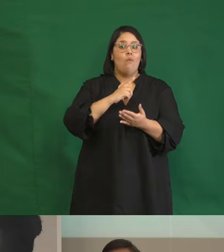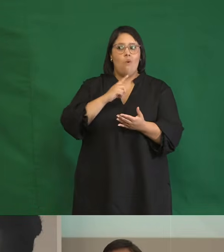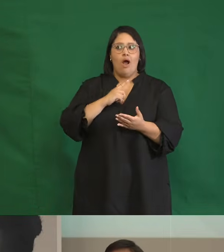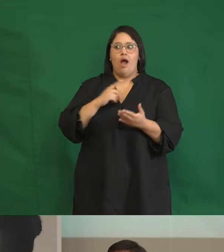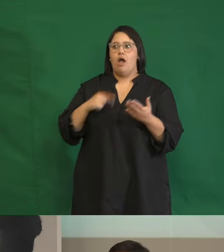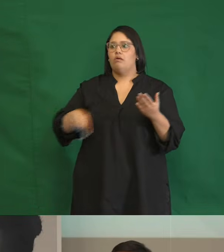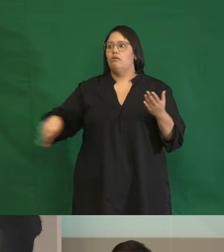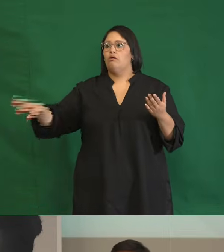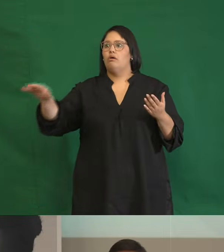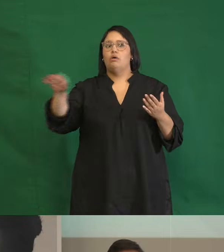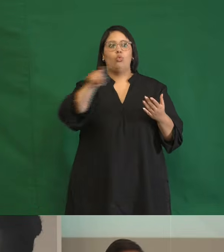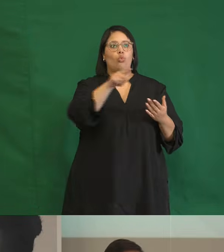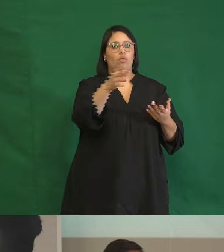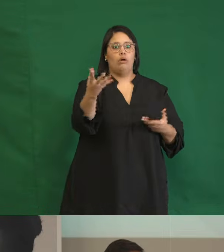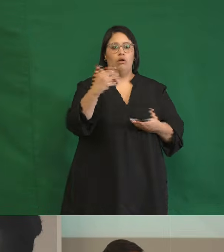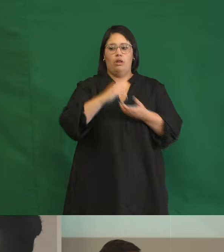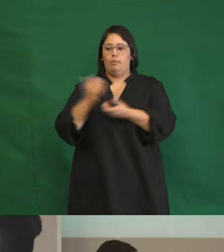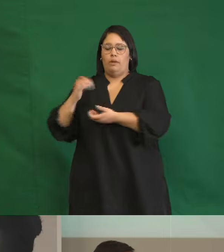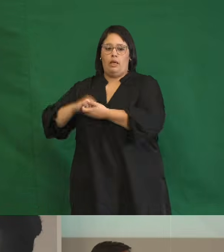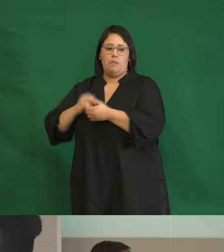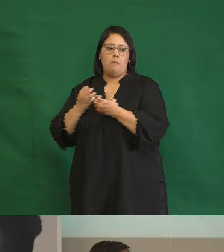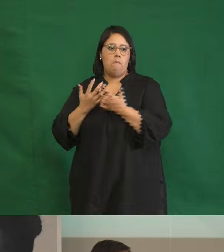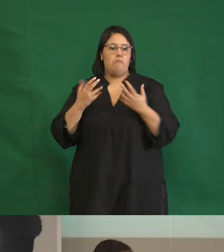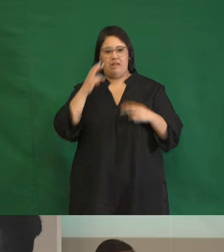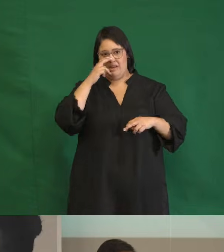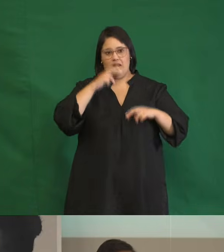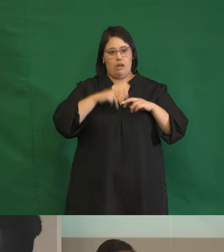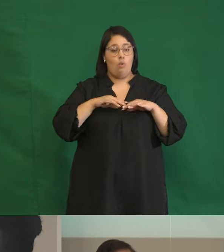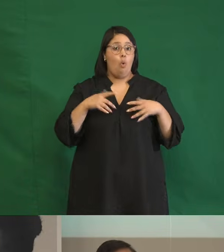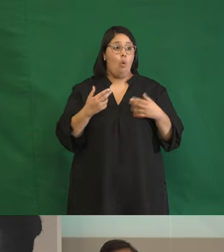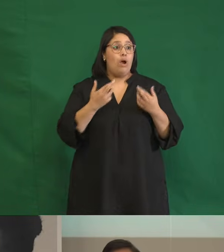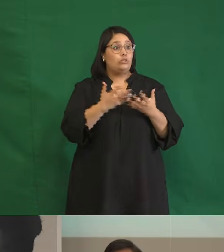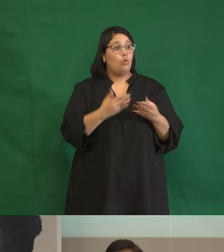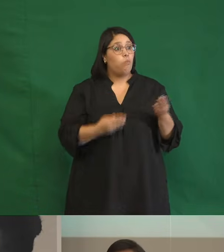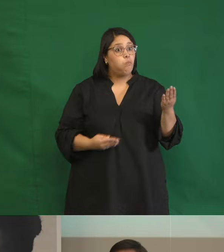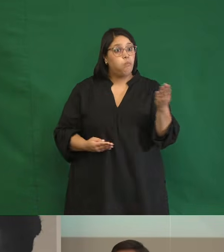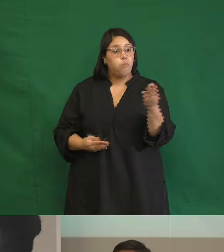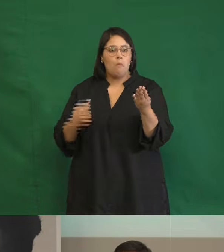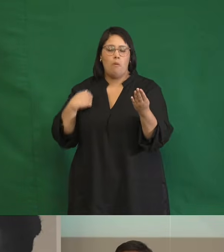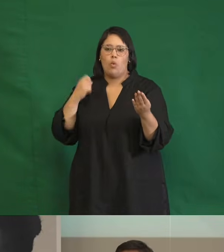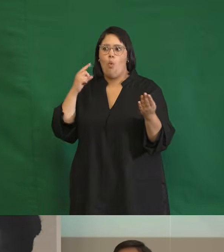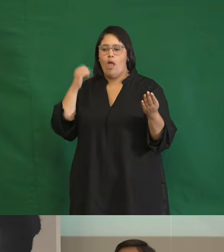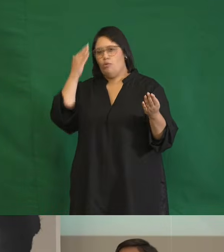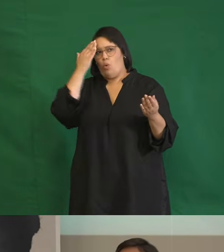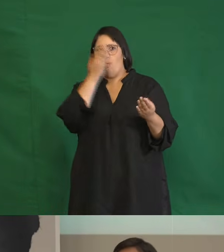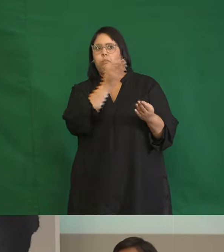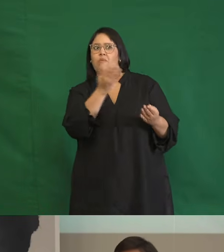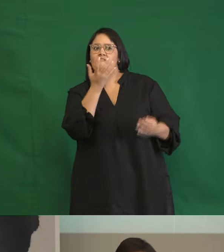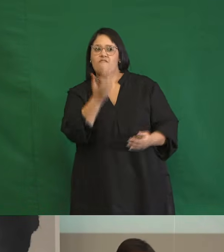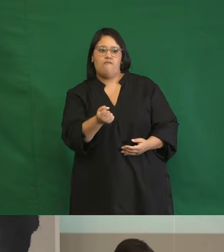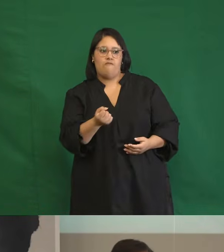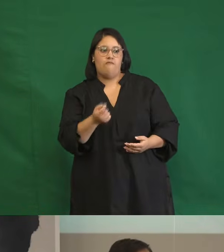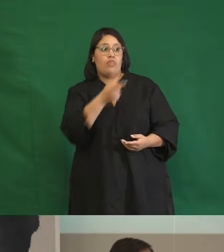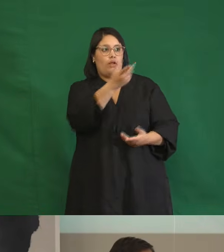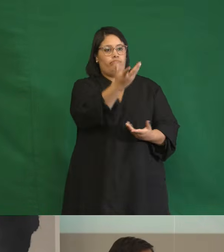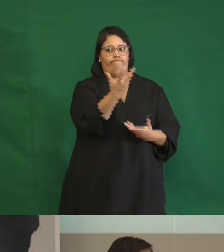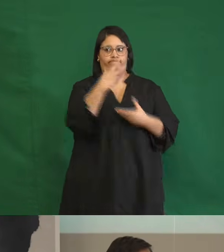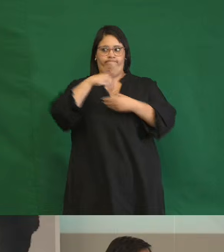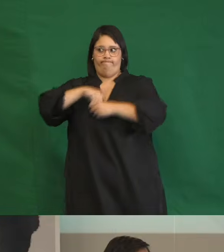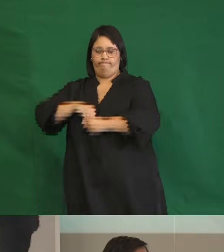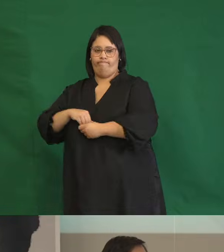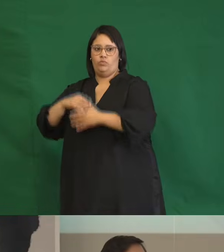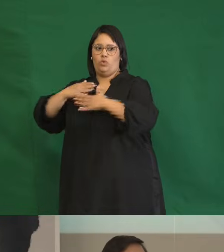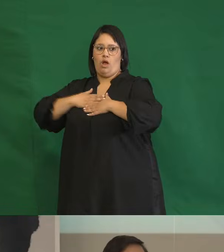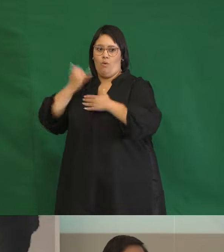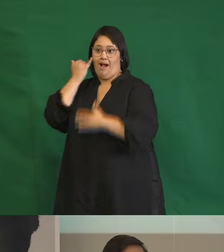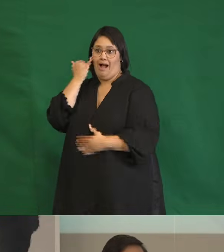many collaborators. There might be existing resources that we are not aware of yet that could be incorporated into this